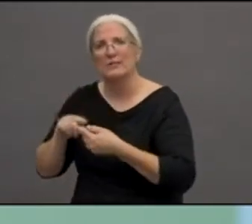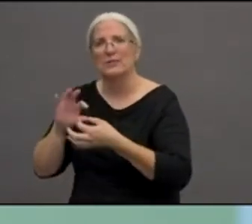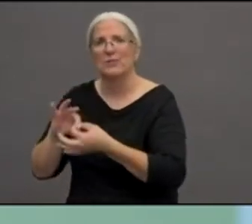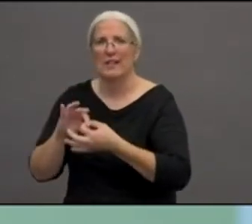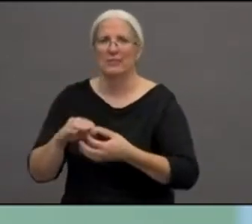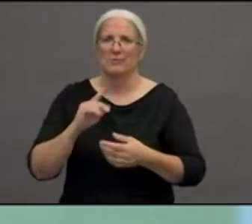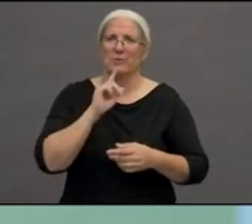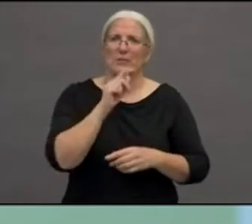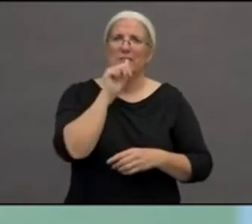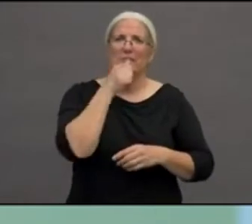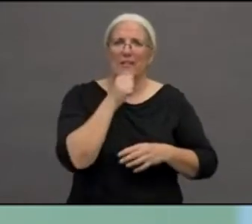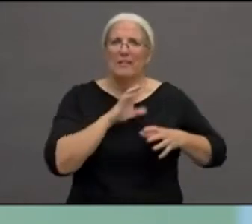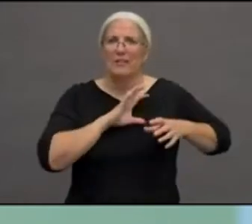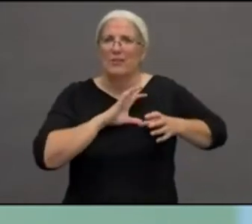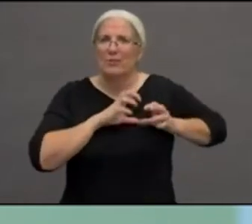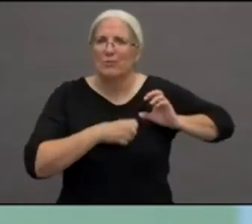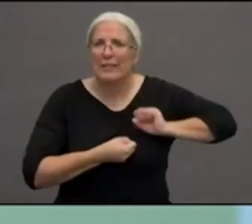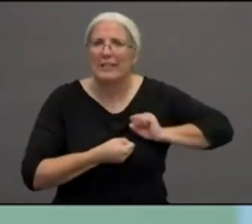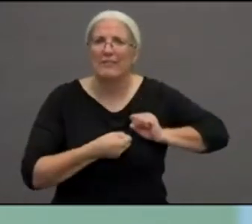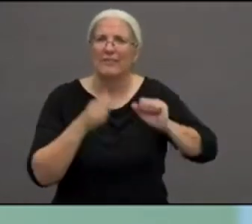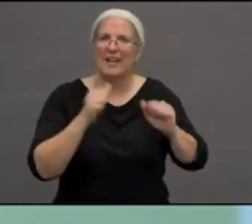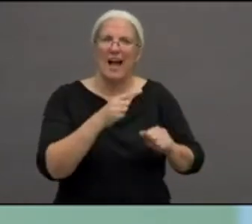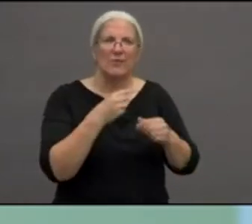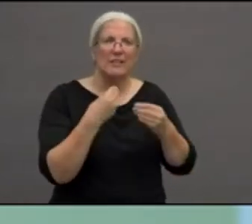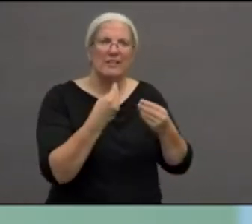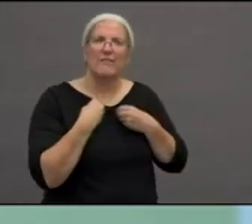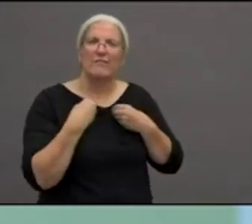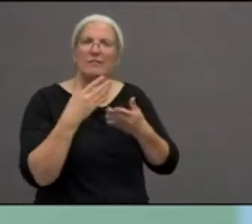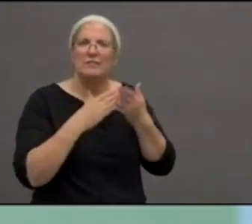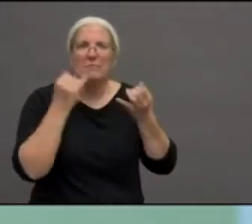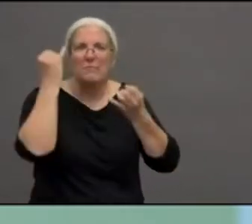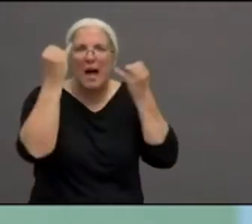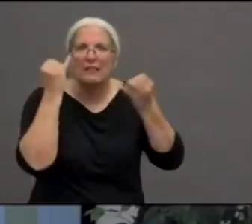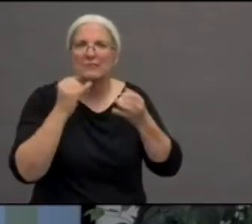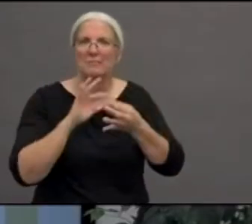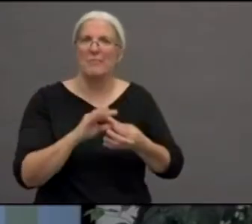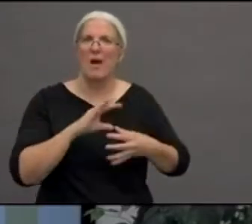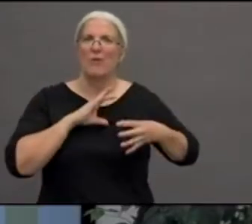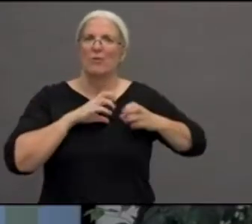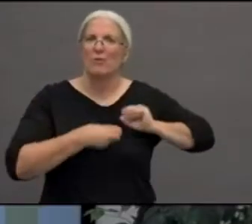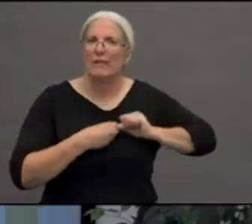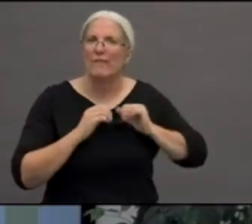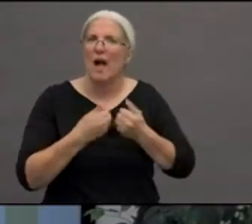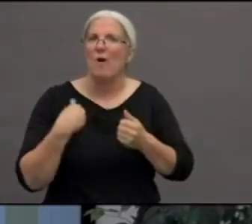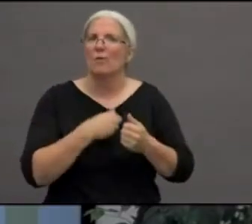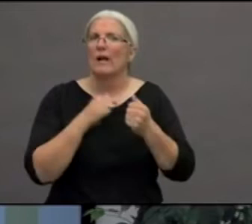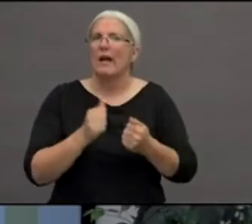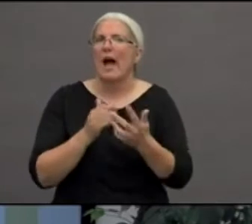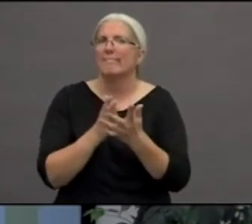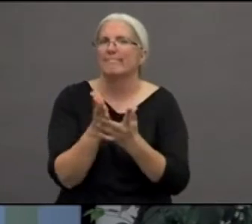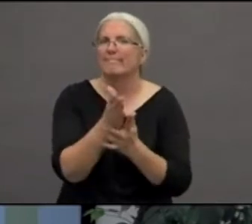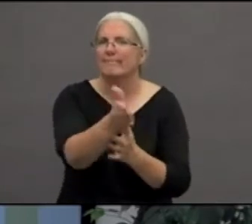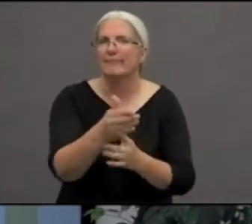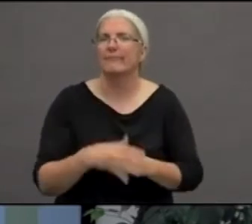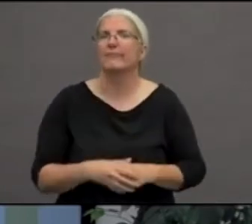share thoughts about grief and possibly talk to those people who are experiencing grief? Grief, I think, particularly for young people, can